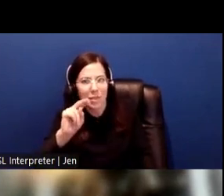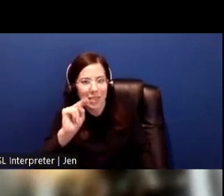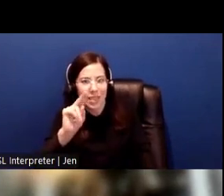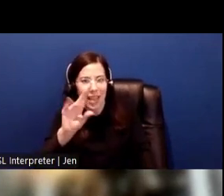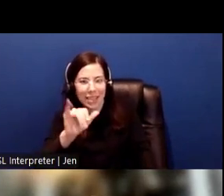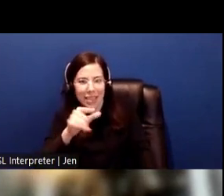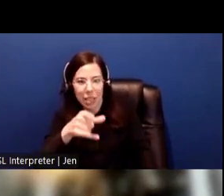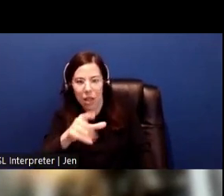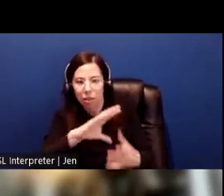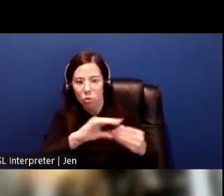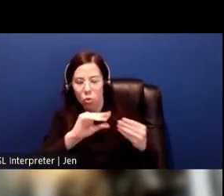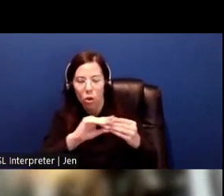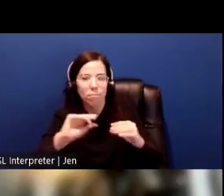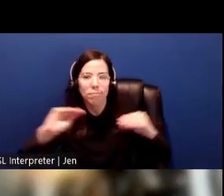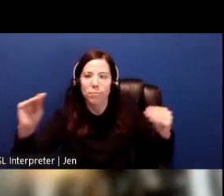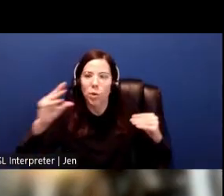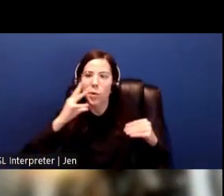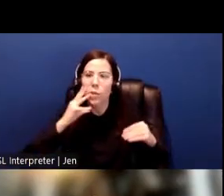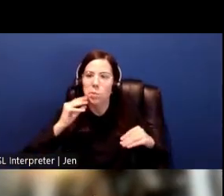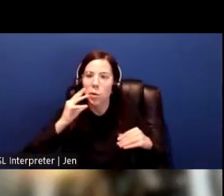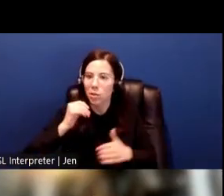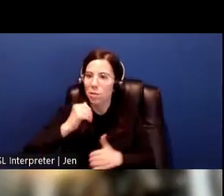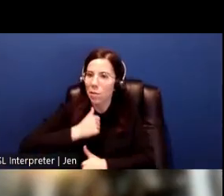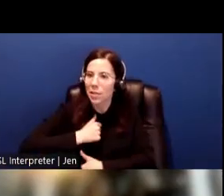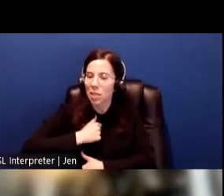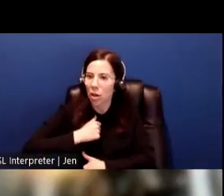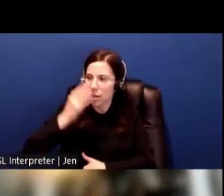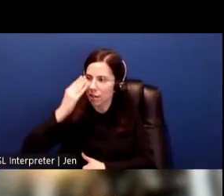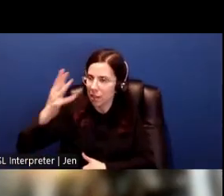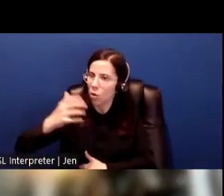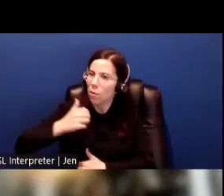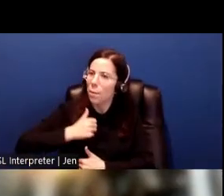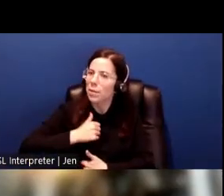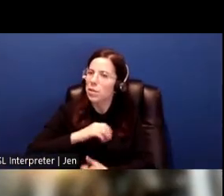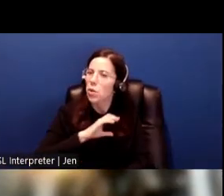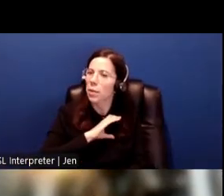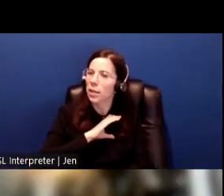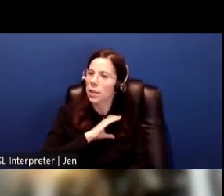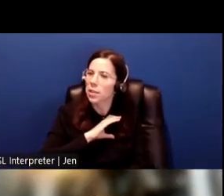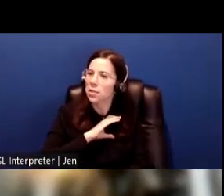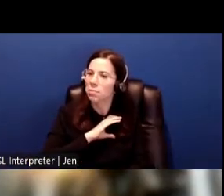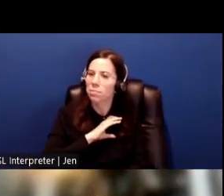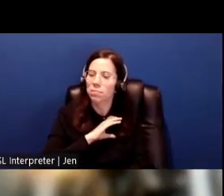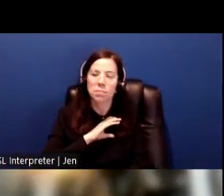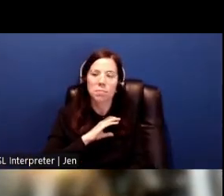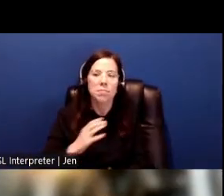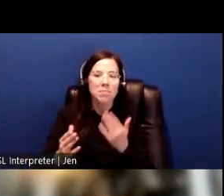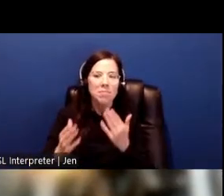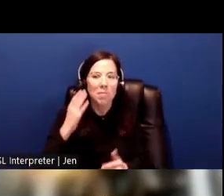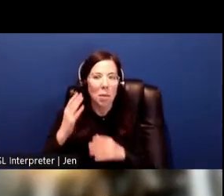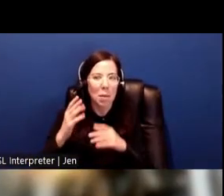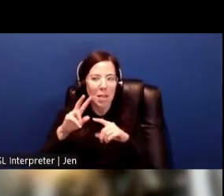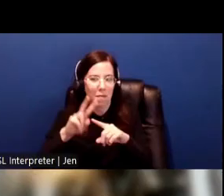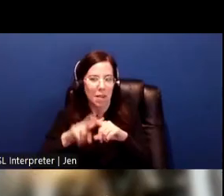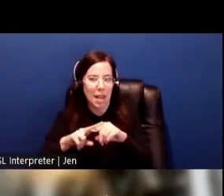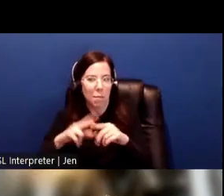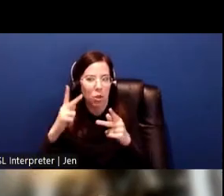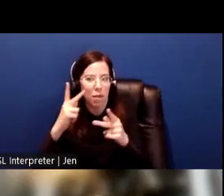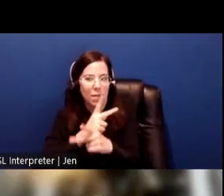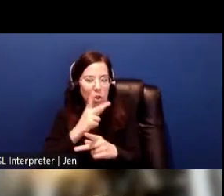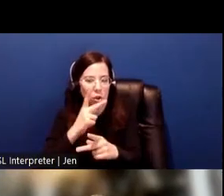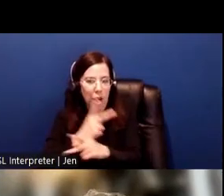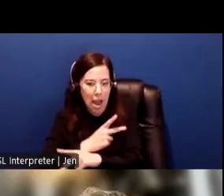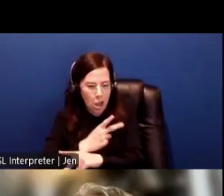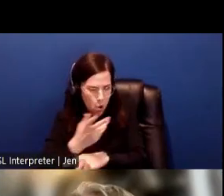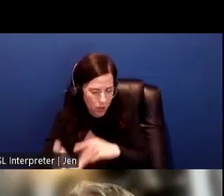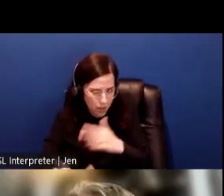experience, and they just reported, and they're telling you it was military police. That might be the vocabulary they come to you with, which means it's your